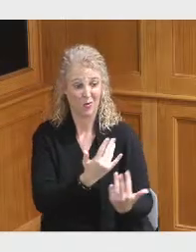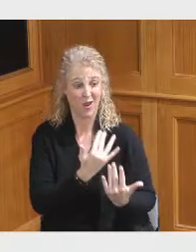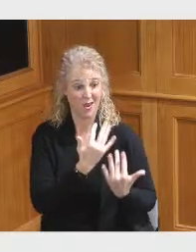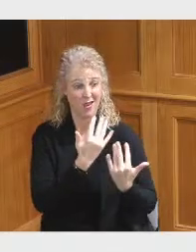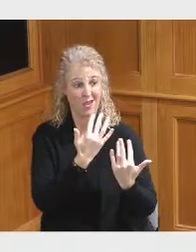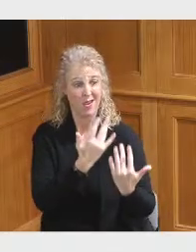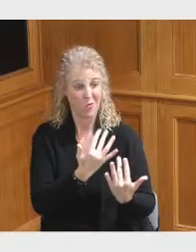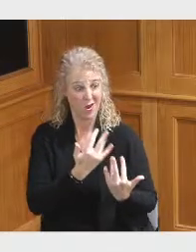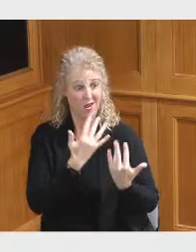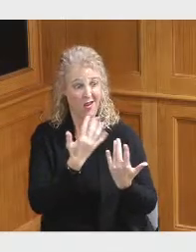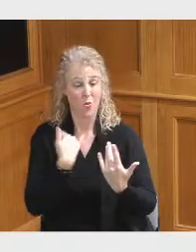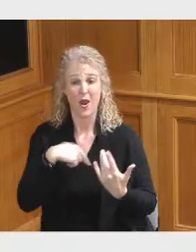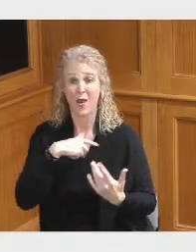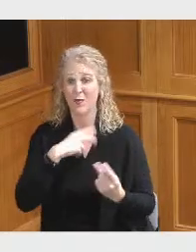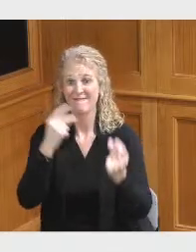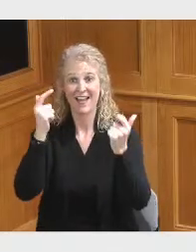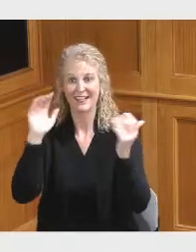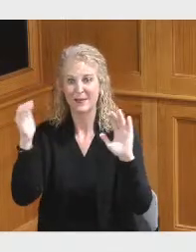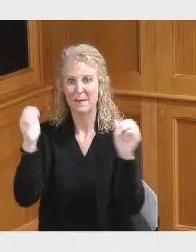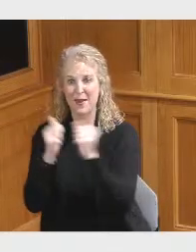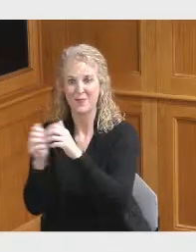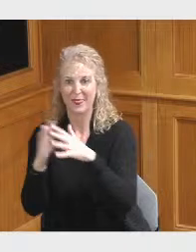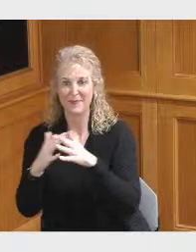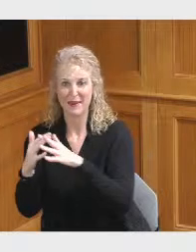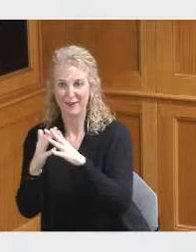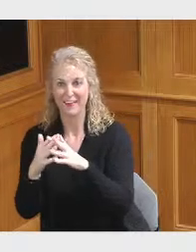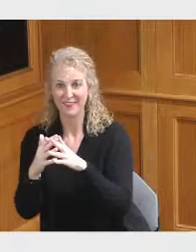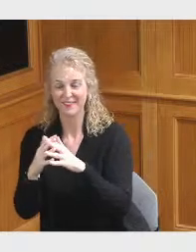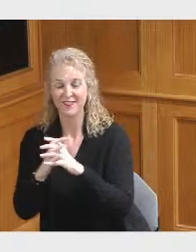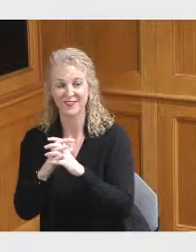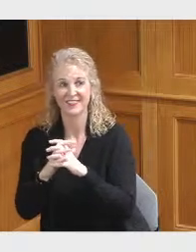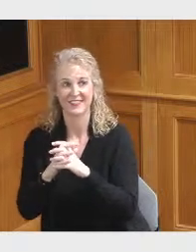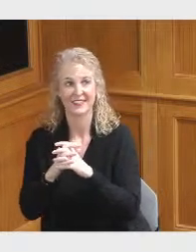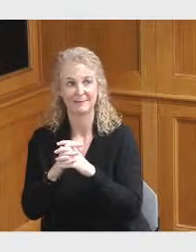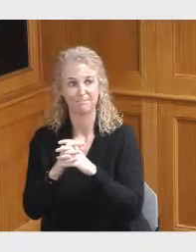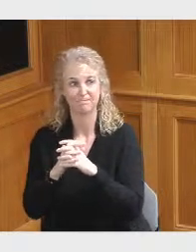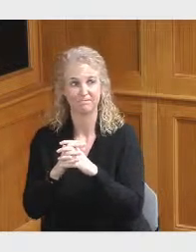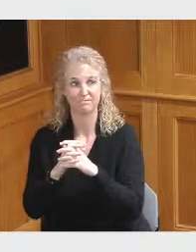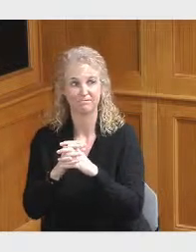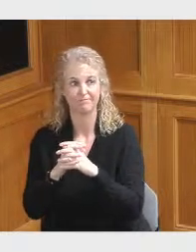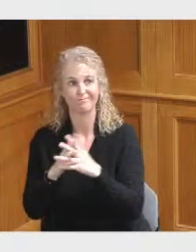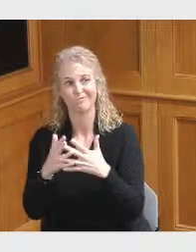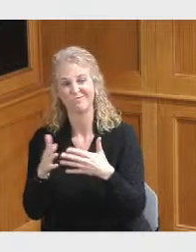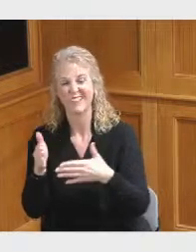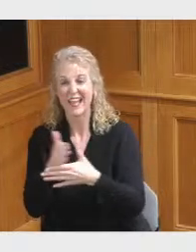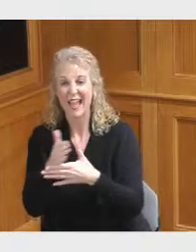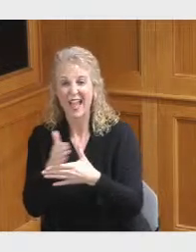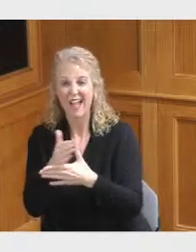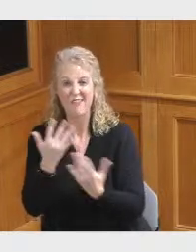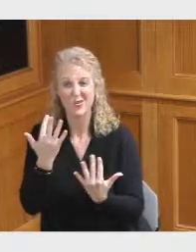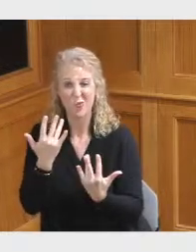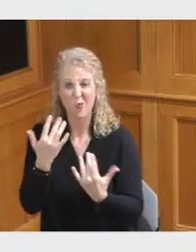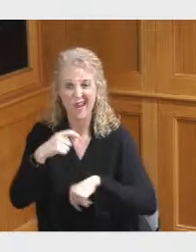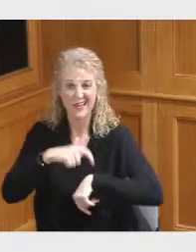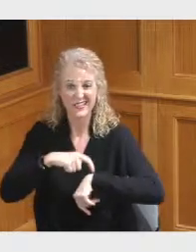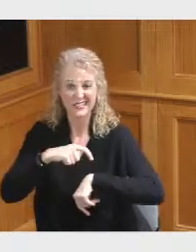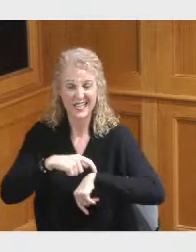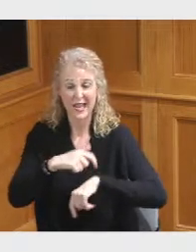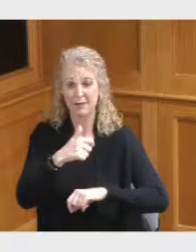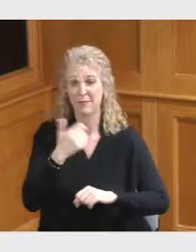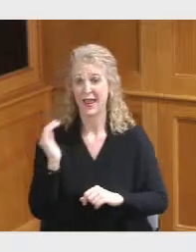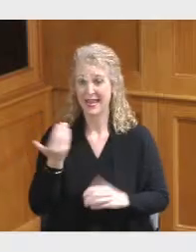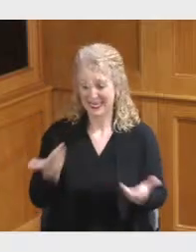fast compared to the national average for kidney and liver transplant. And our average wait time for a kidney transplant patient is 3